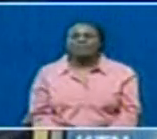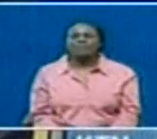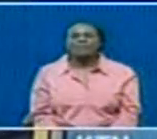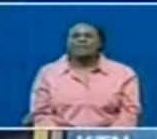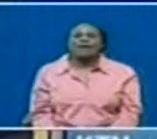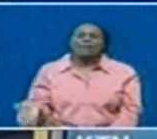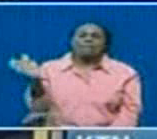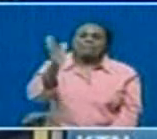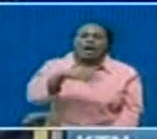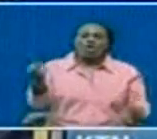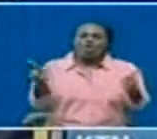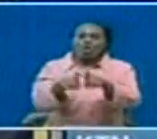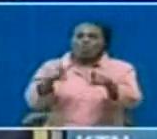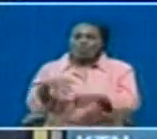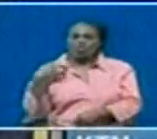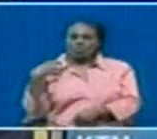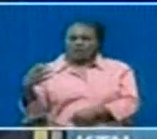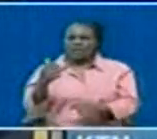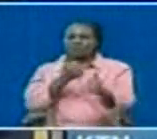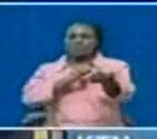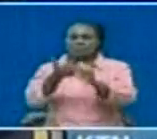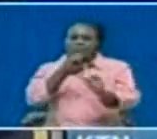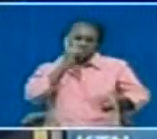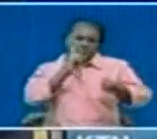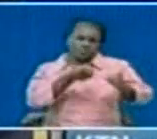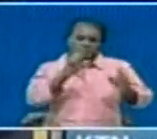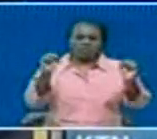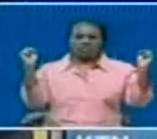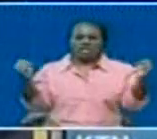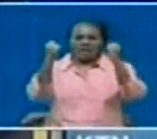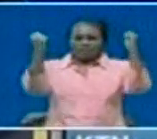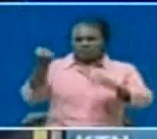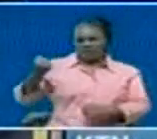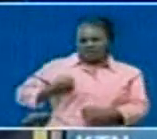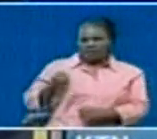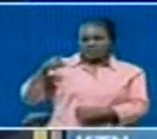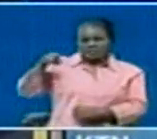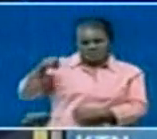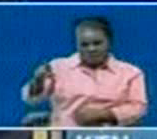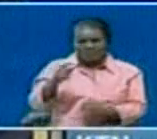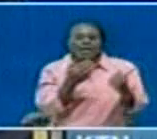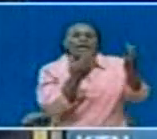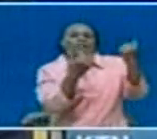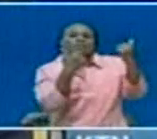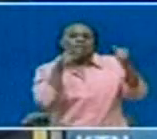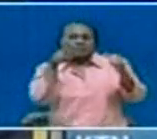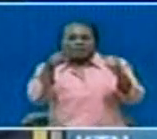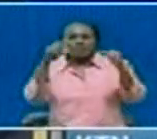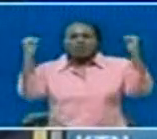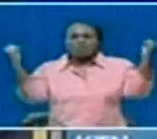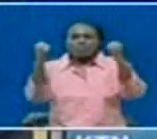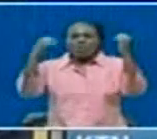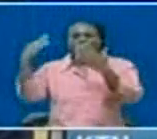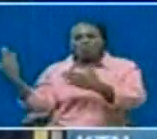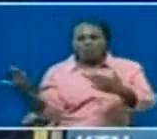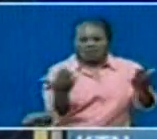Take you back to the Commonwealth Games, and the Games marathon champion Philomena Cheyech was, as expected, accorded a heroine's welcome